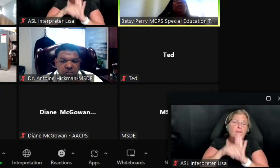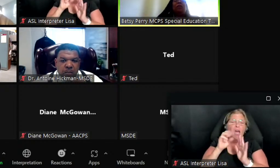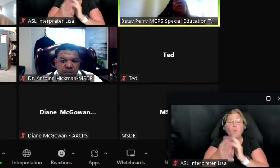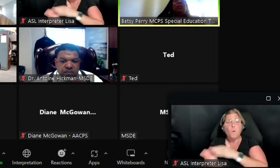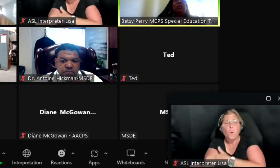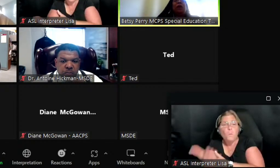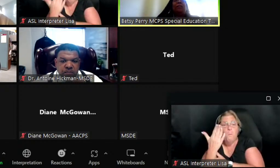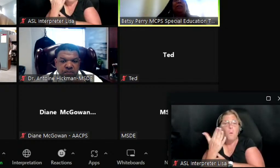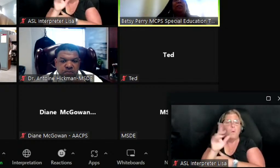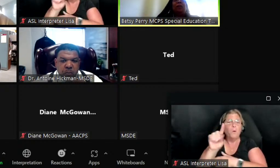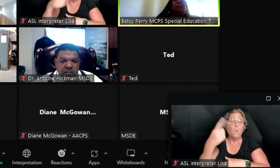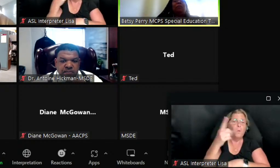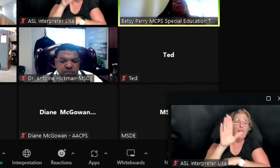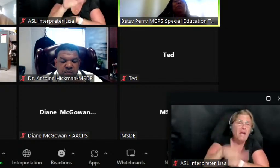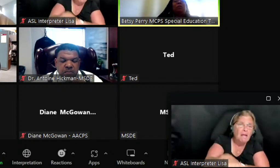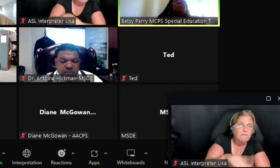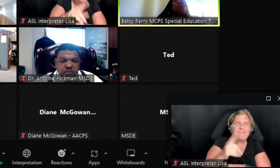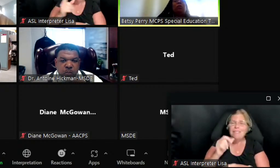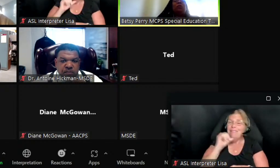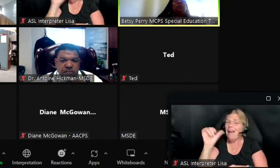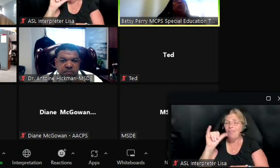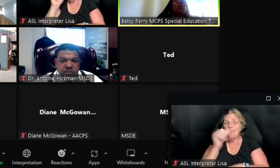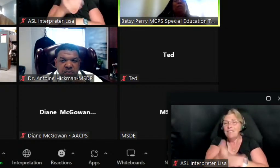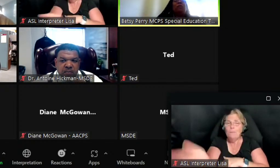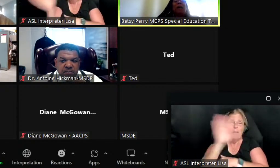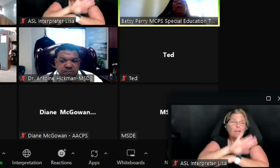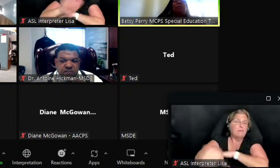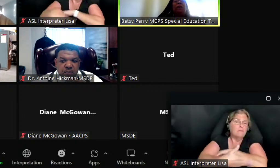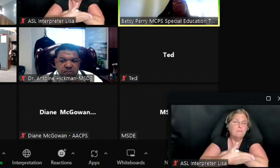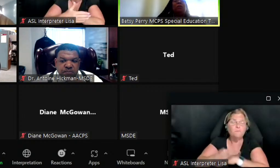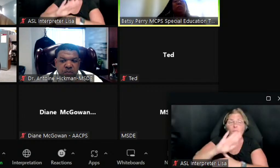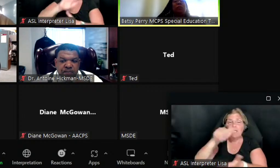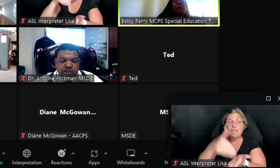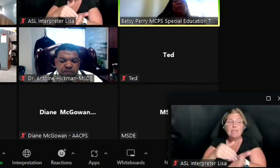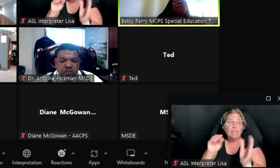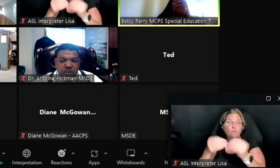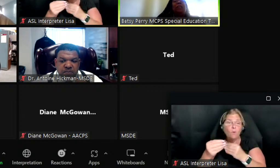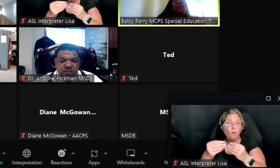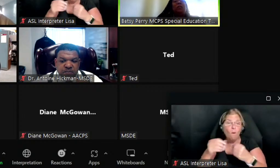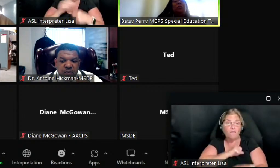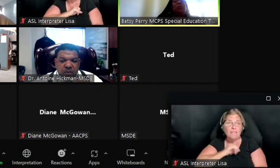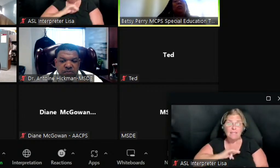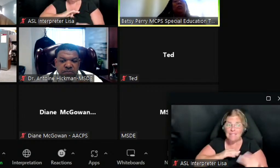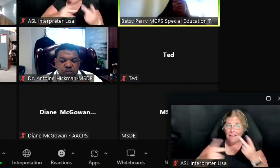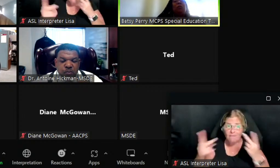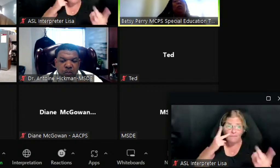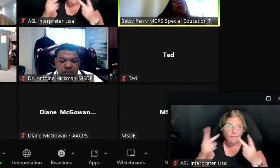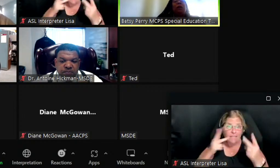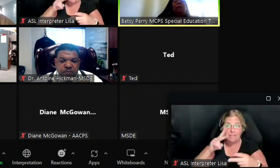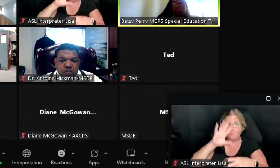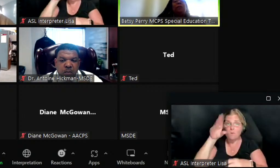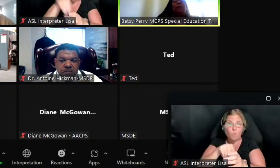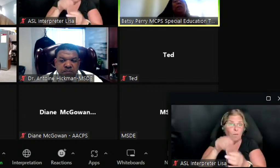out. I think more central office staff being visible in the schools for